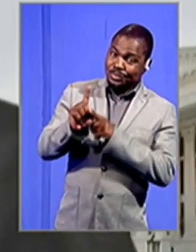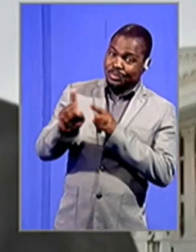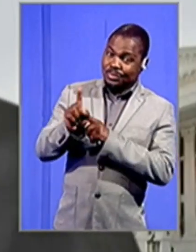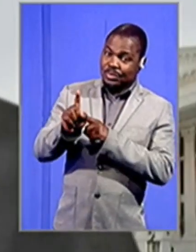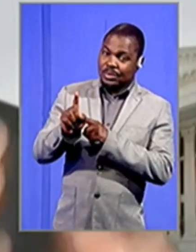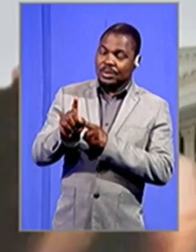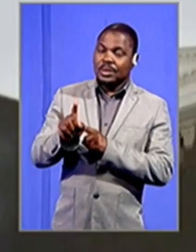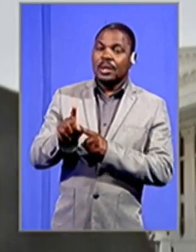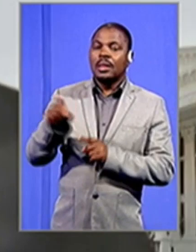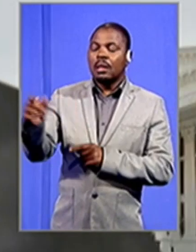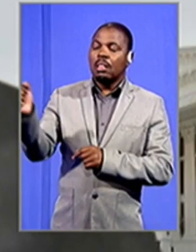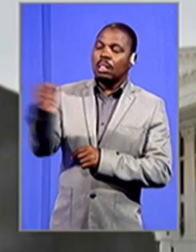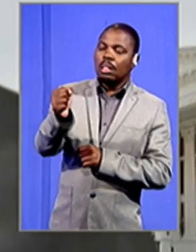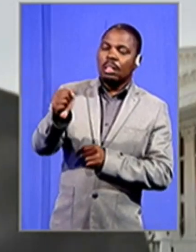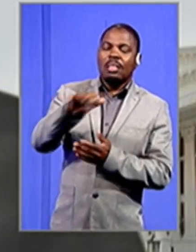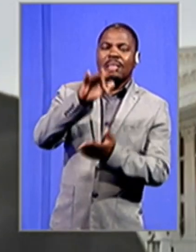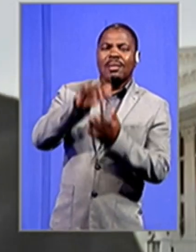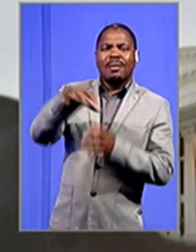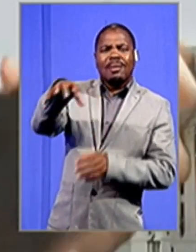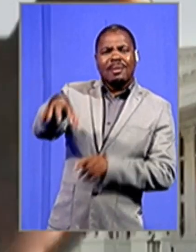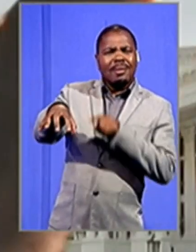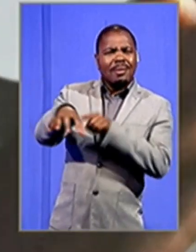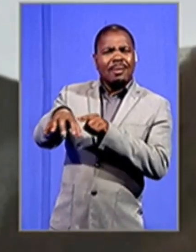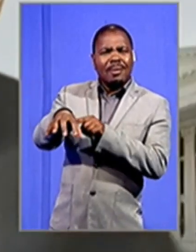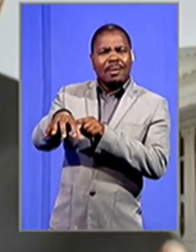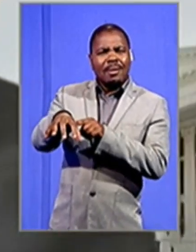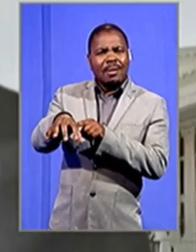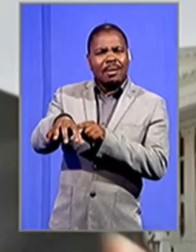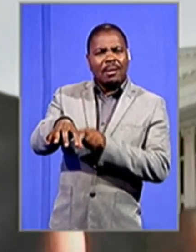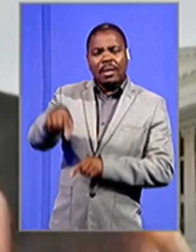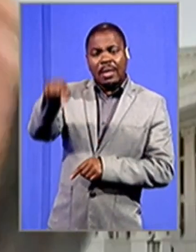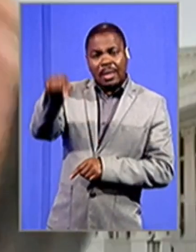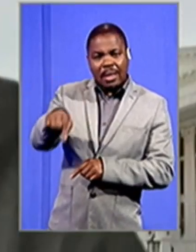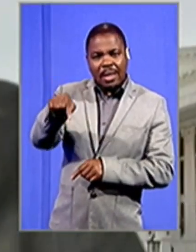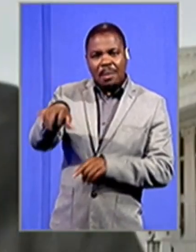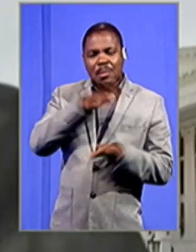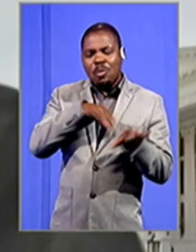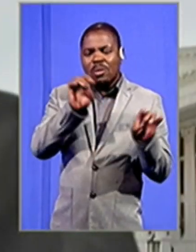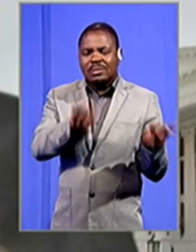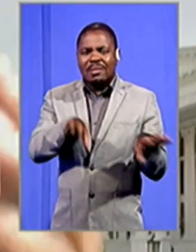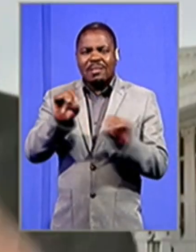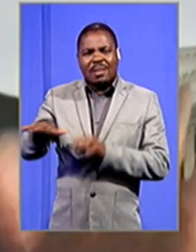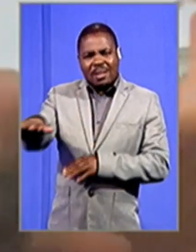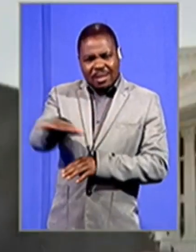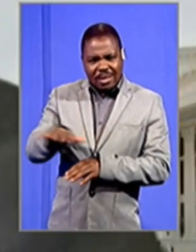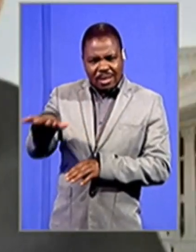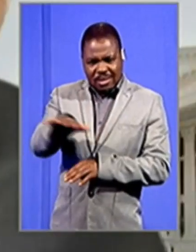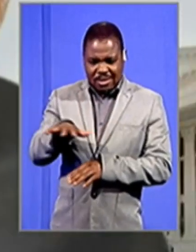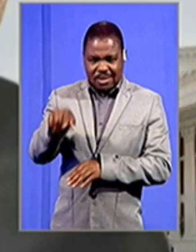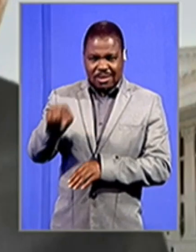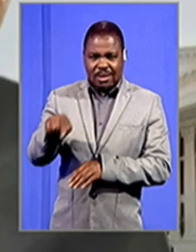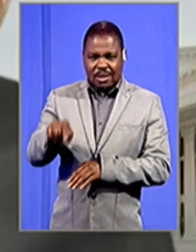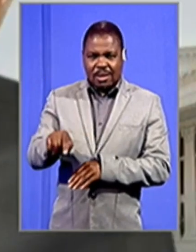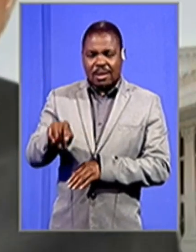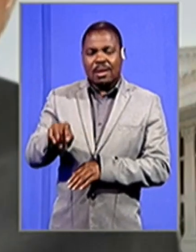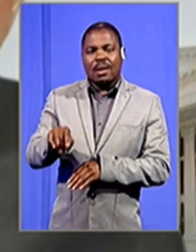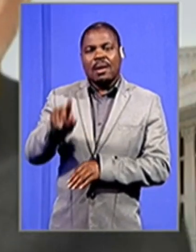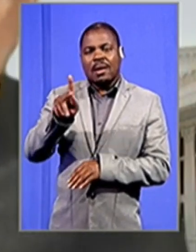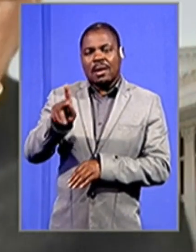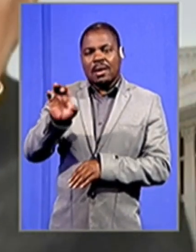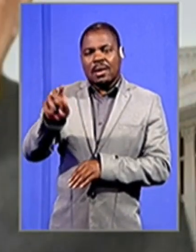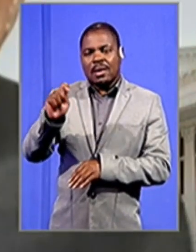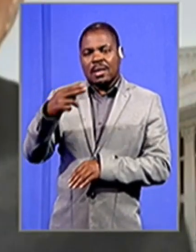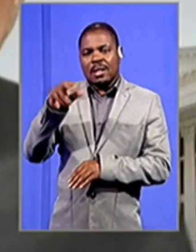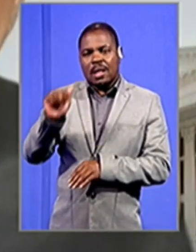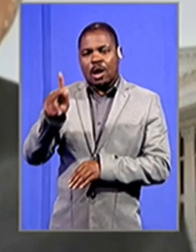thonamisa ka Kethagoni ke mo batho ba thaka wona ke gore mo ba sokola ho